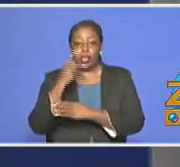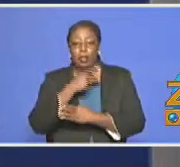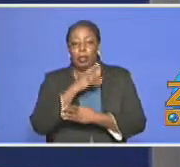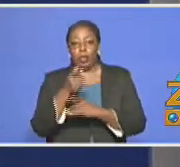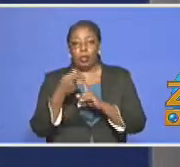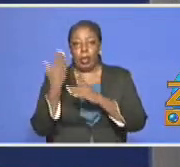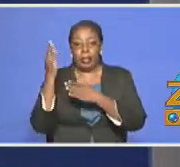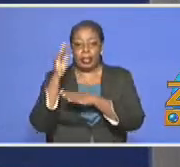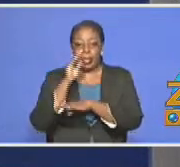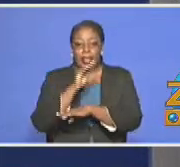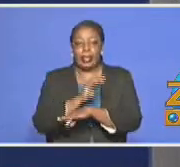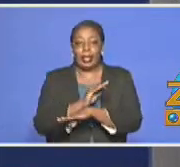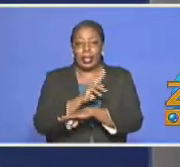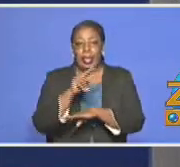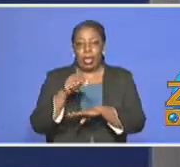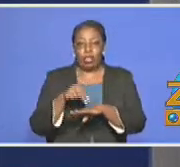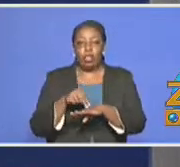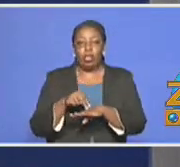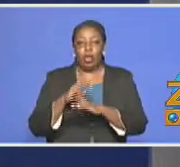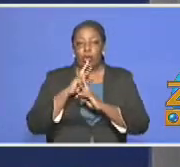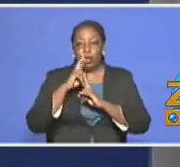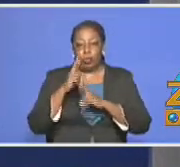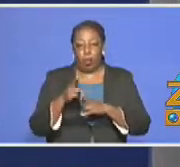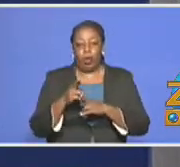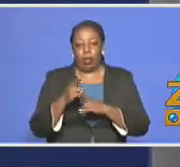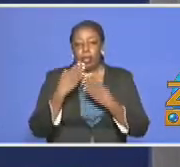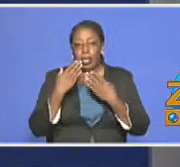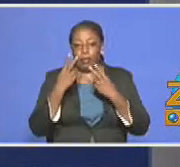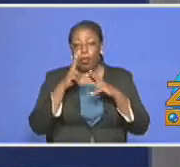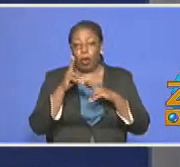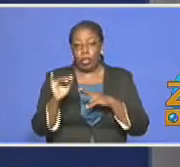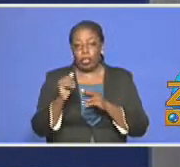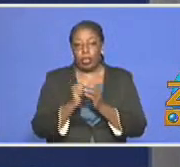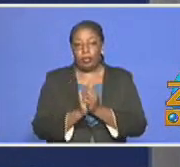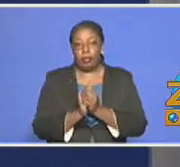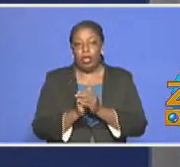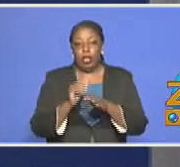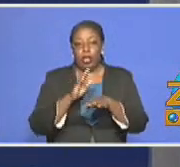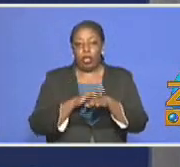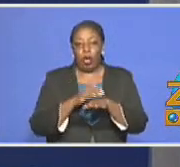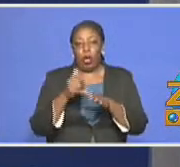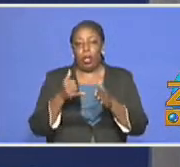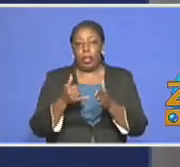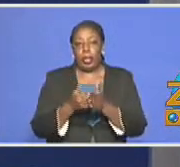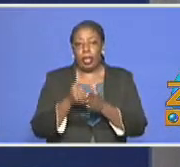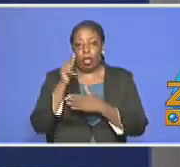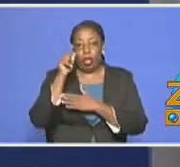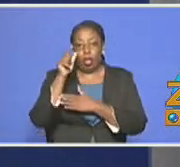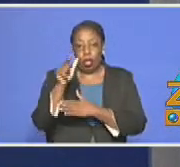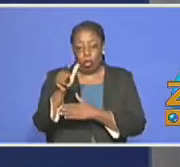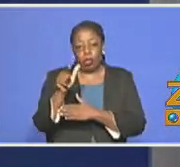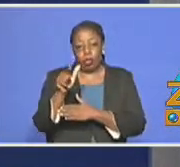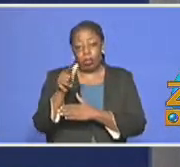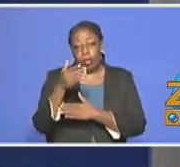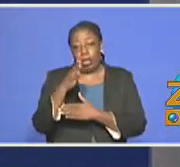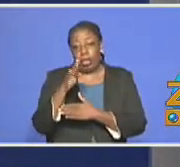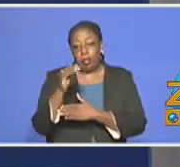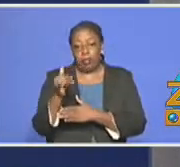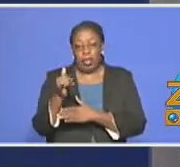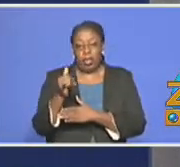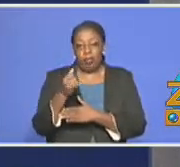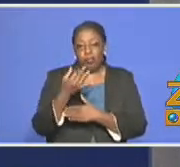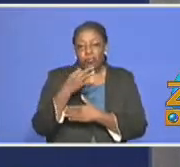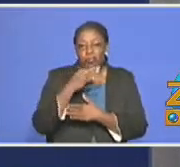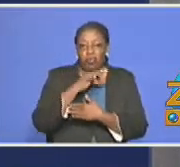Welcome to the Bahamas Tonight, the National Report. Thanks for joining us. You can call it a case of looks being deceiving. While it appears as